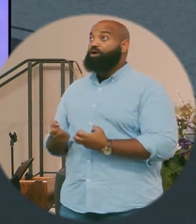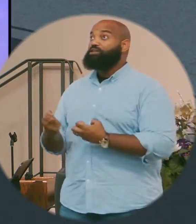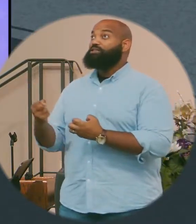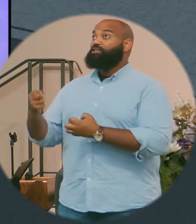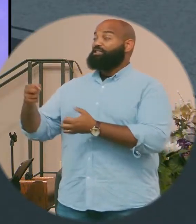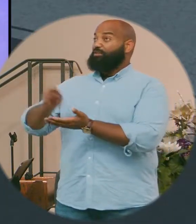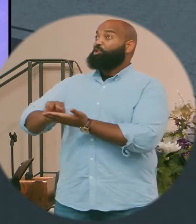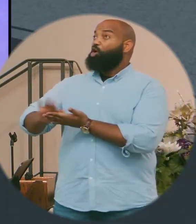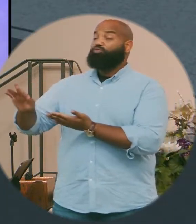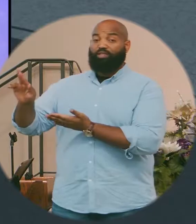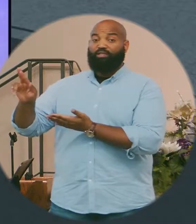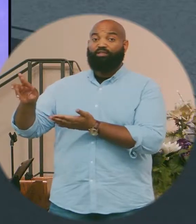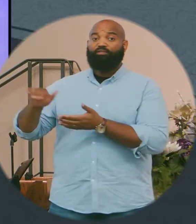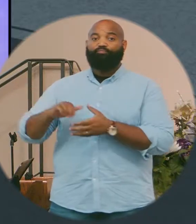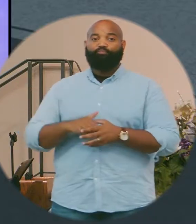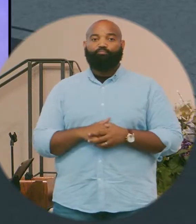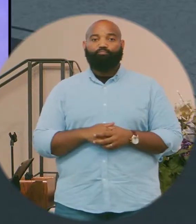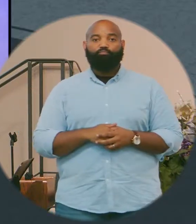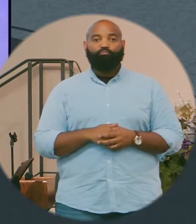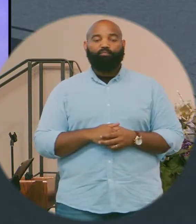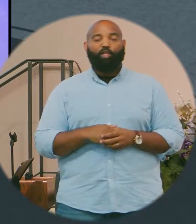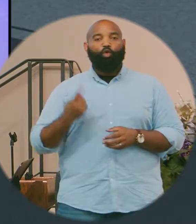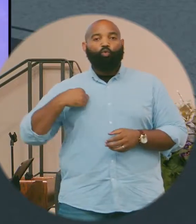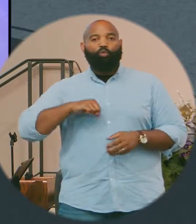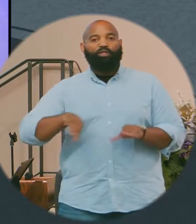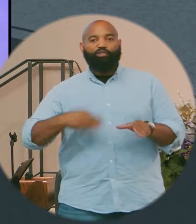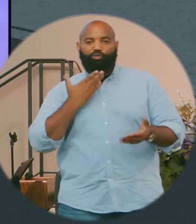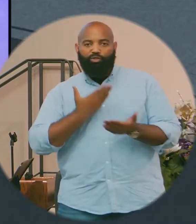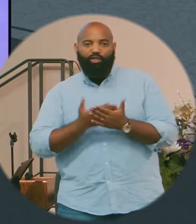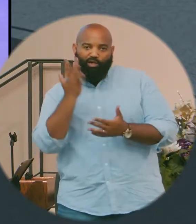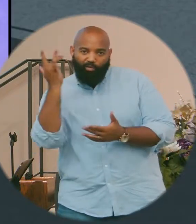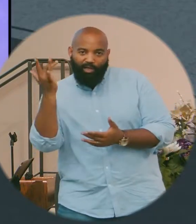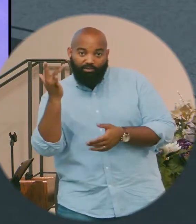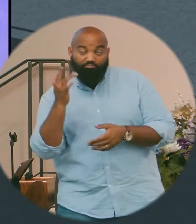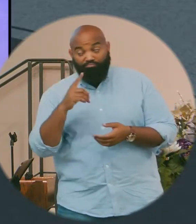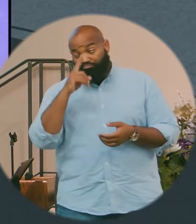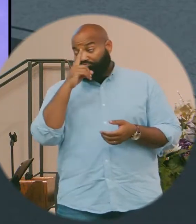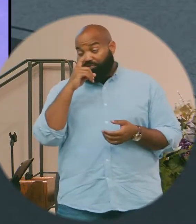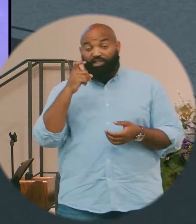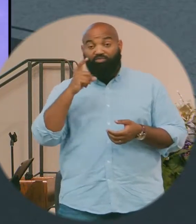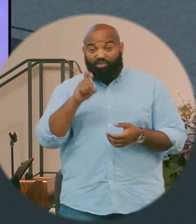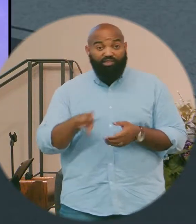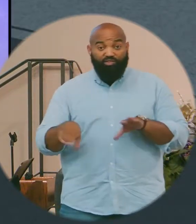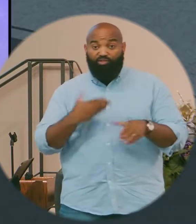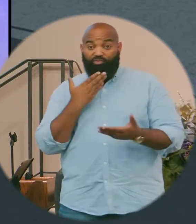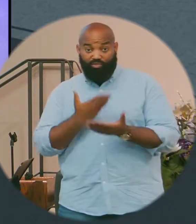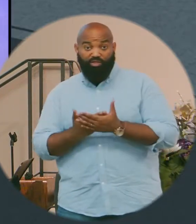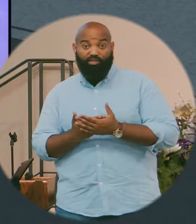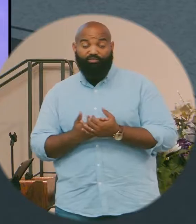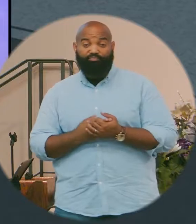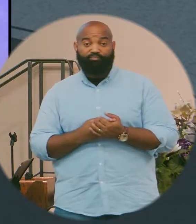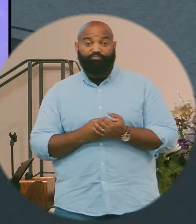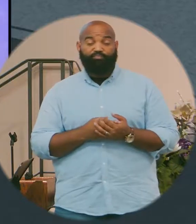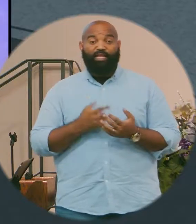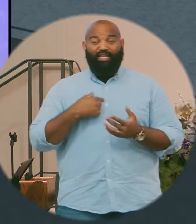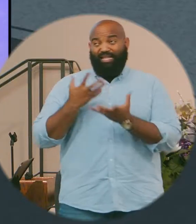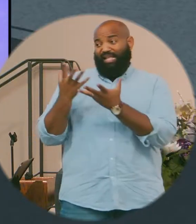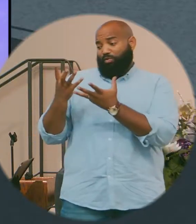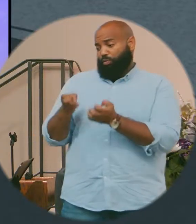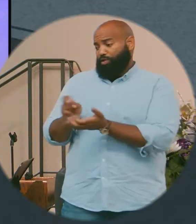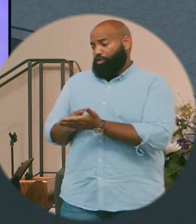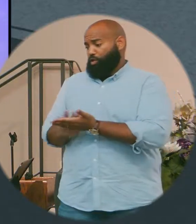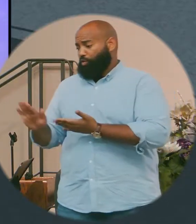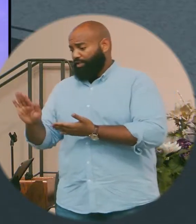to be dirty looks like doing good for the sake of doing good. You're a decent person, but desiring cleanliness is